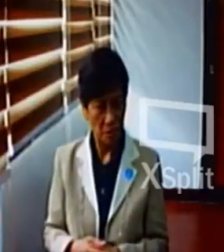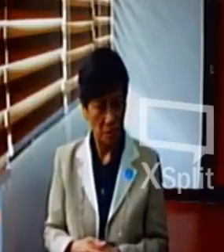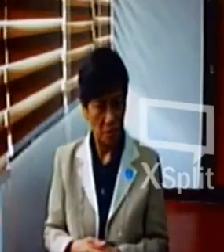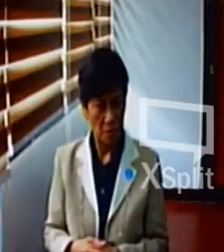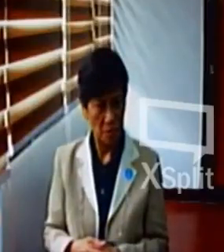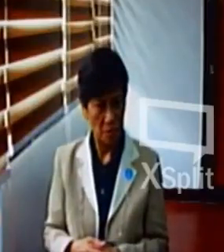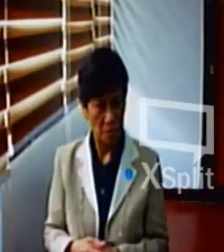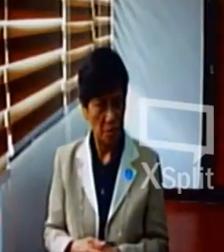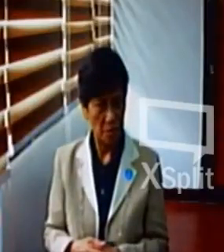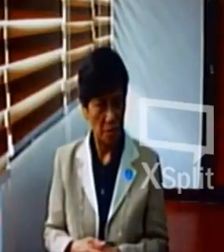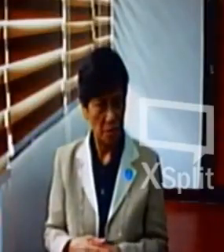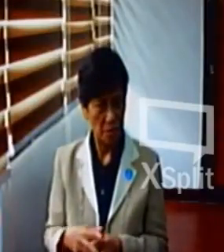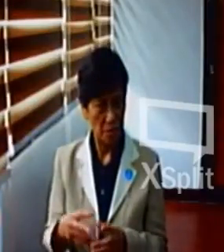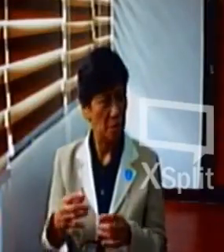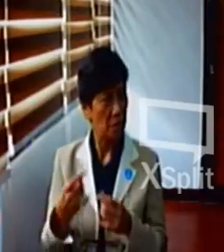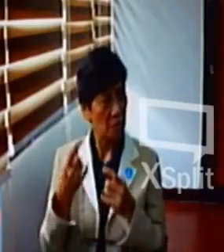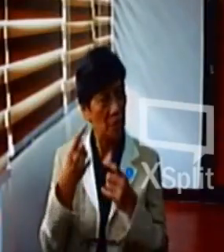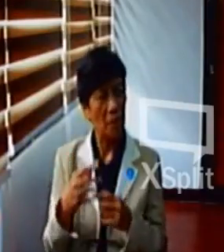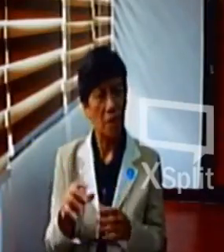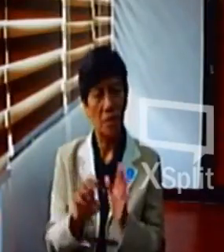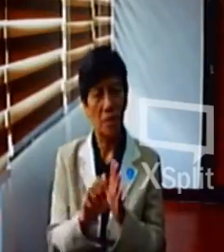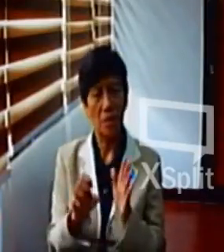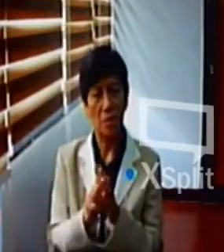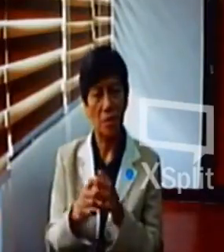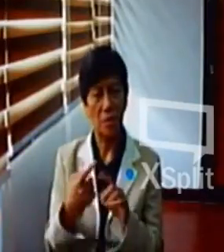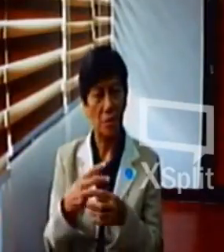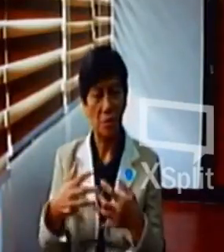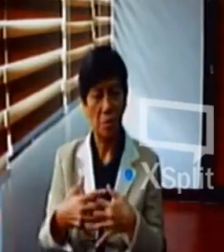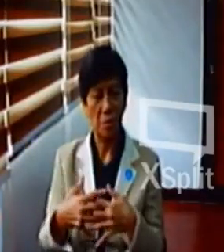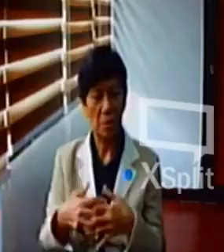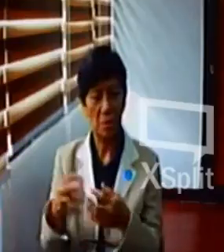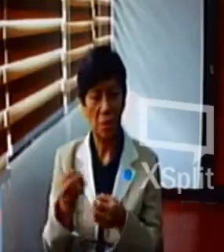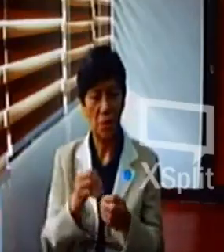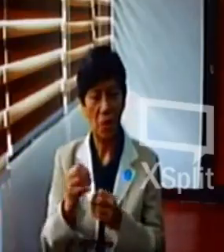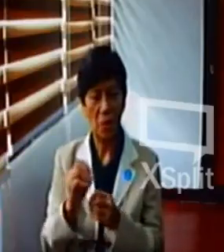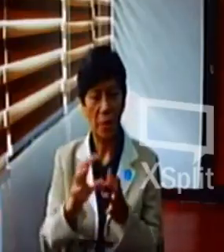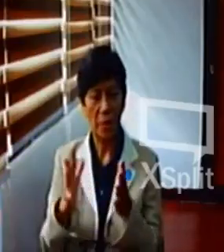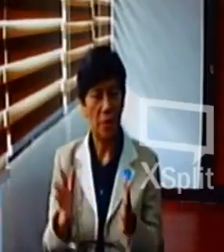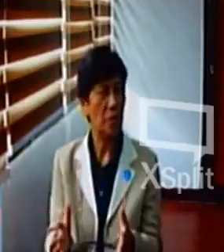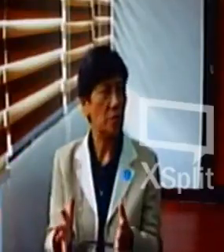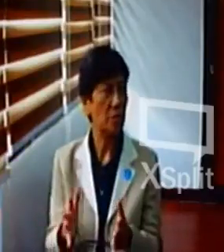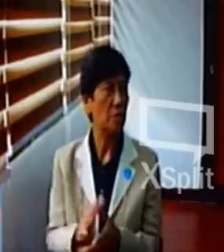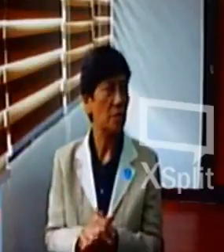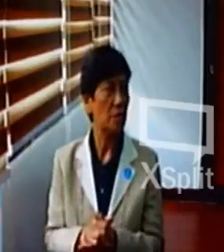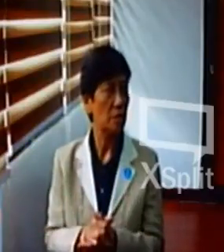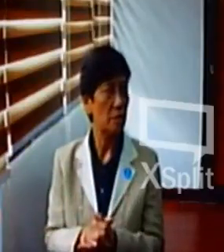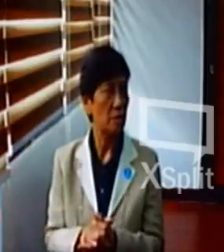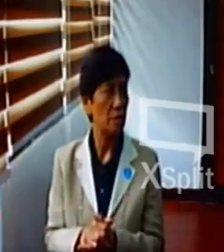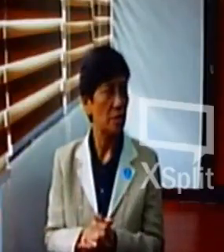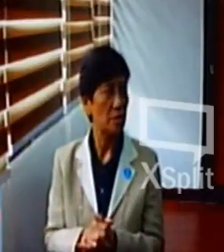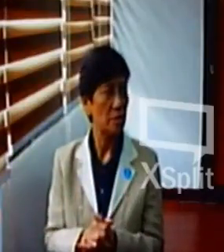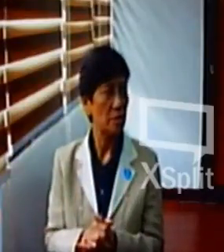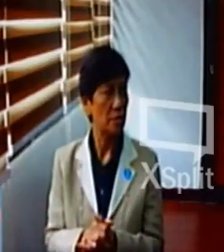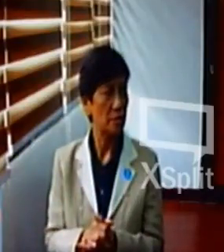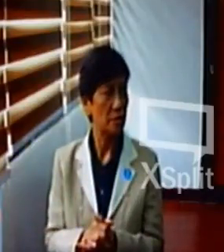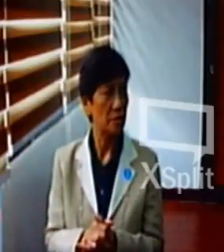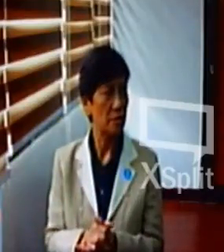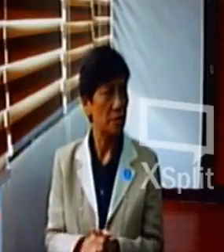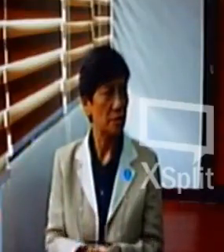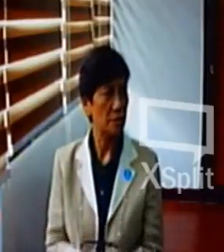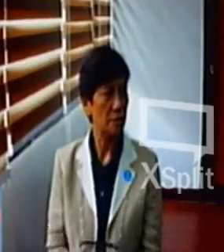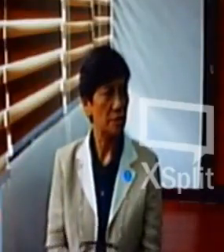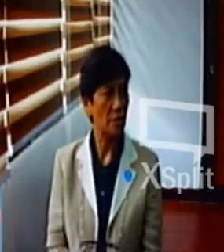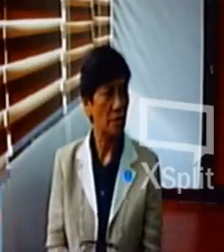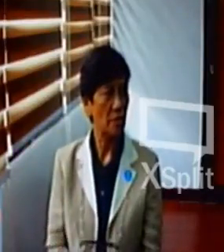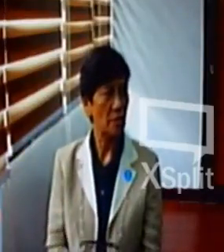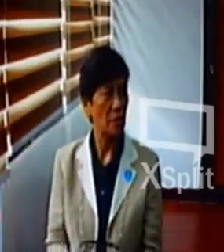data from fishing operators, for example. We need all of these things, and it requires additional investment, of course. So for